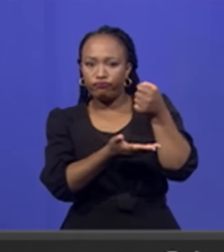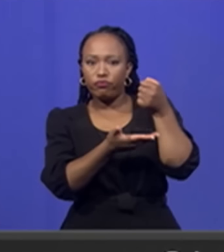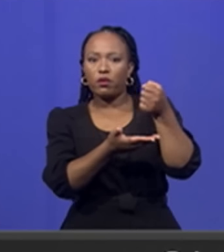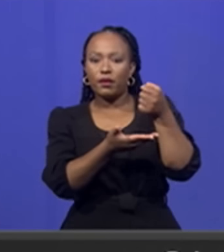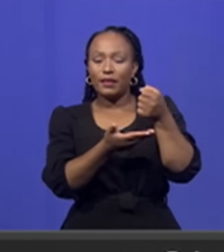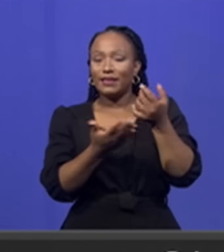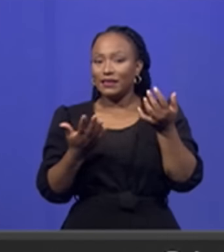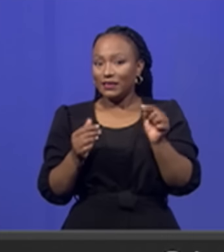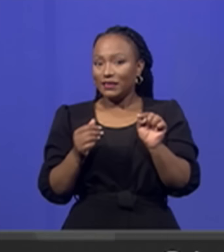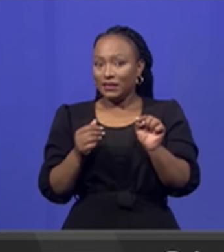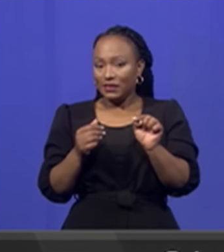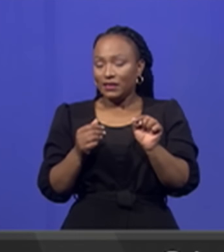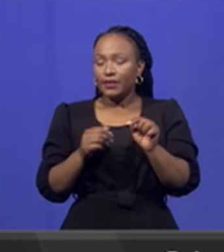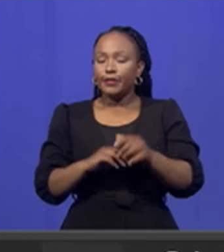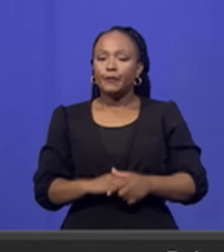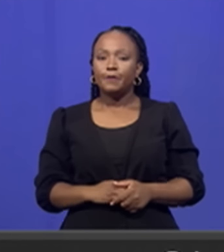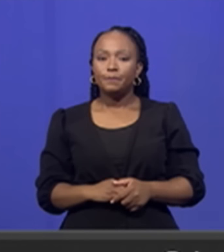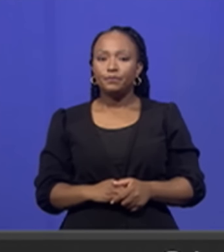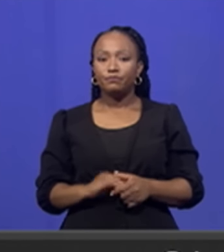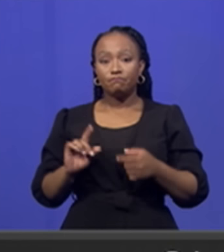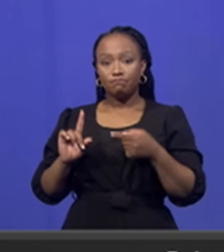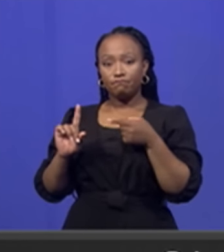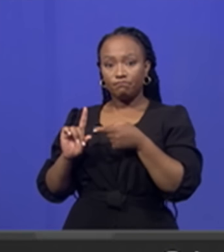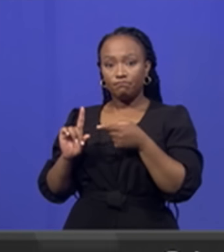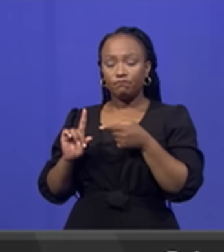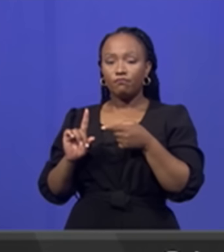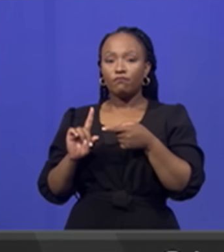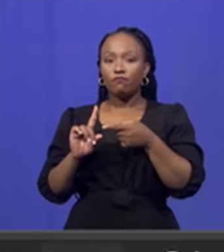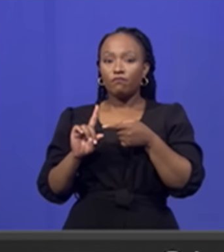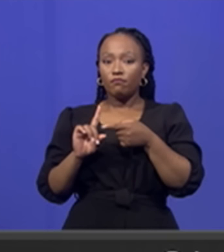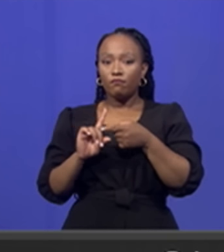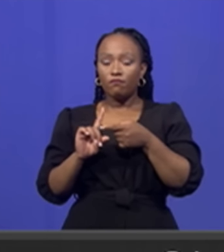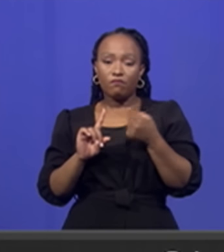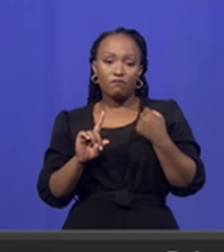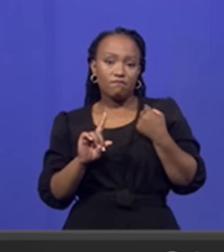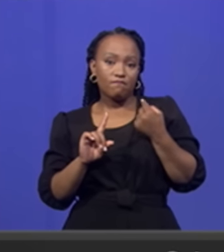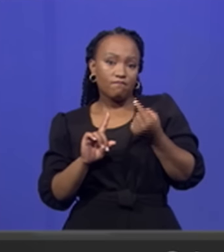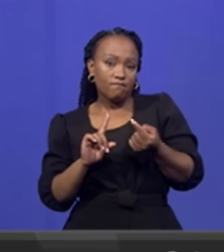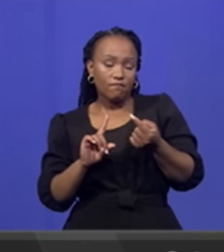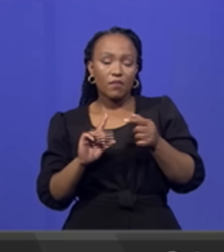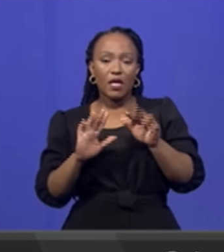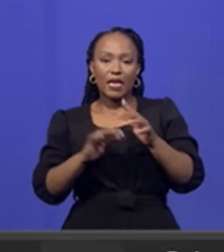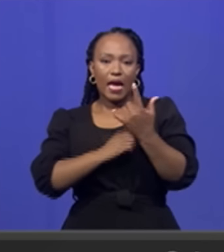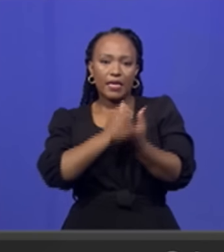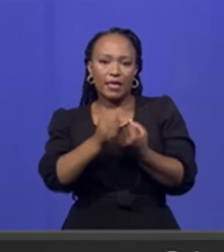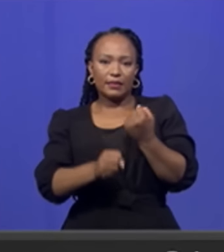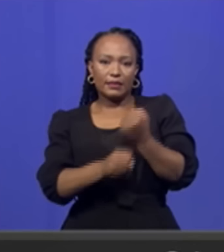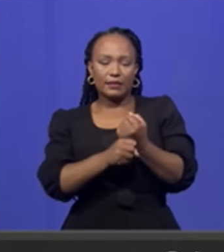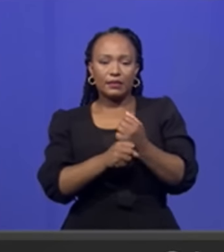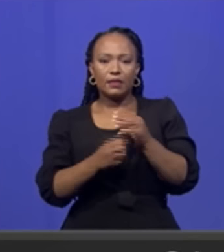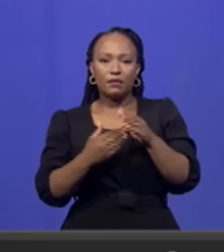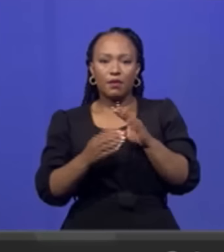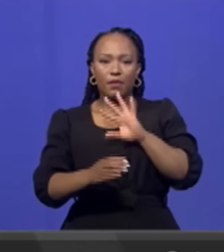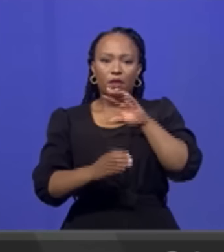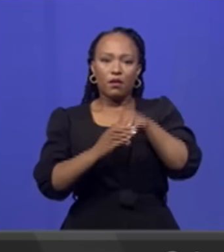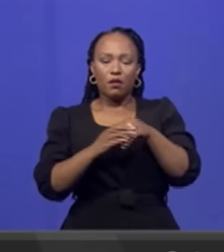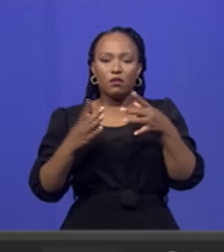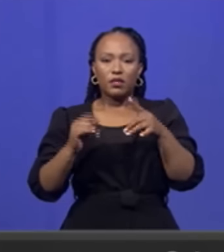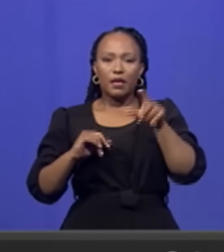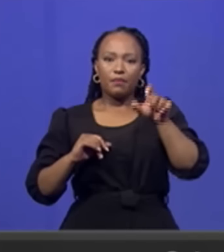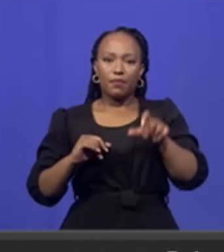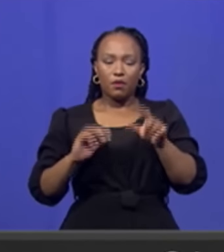starting to loom around. Ngaka Makhubu o na le dilemo tse robong e le setho sa komiti ya naha ya SARS le ho ba modulasetulo wa ditshebeletso